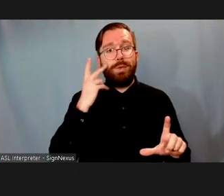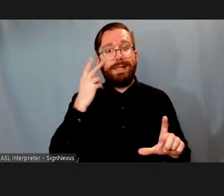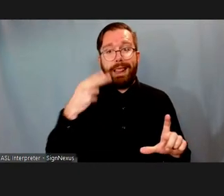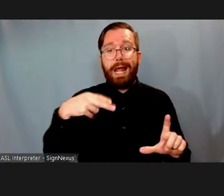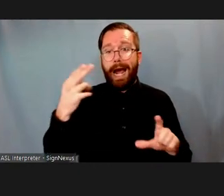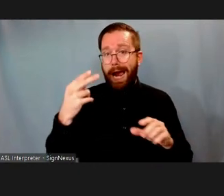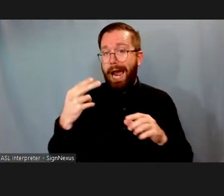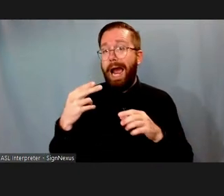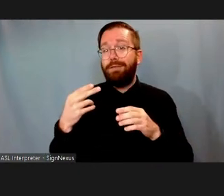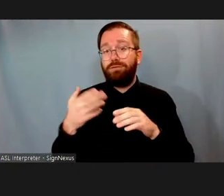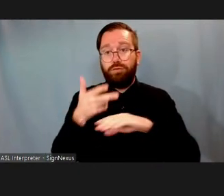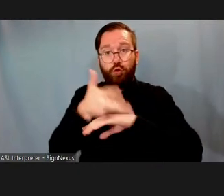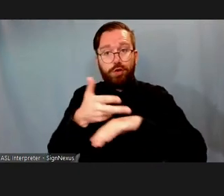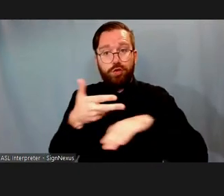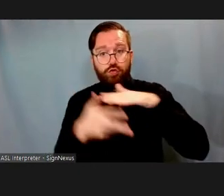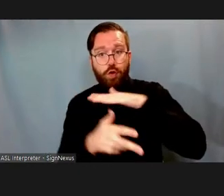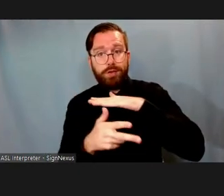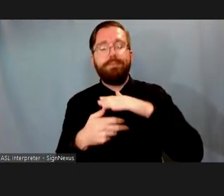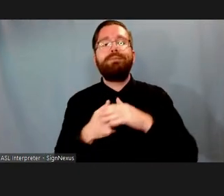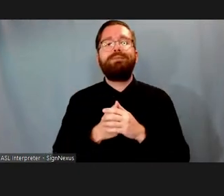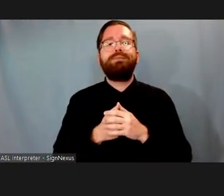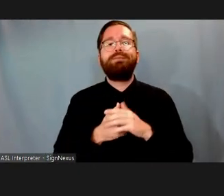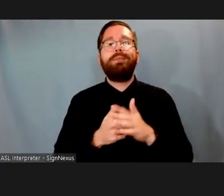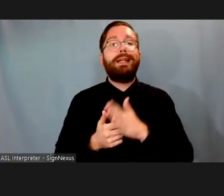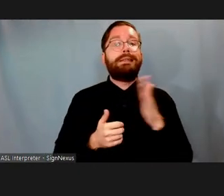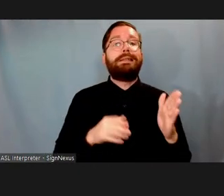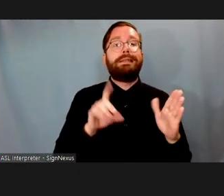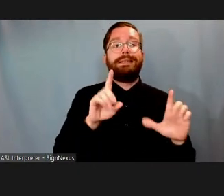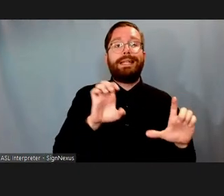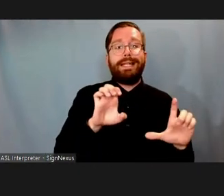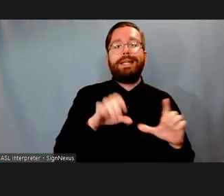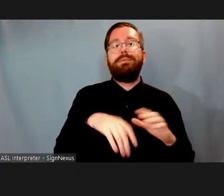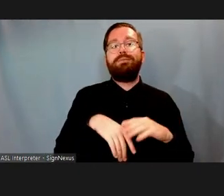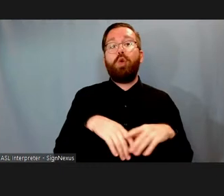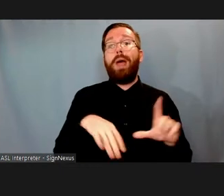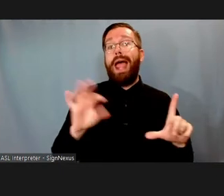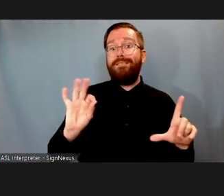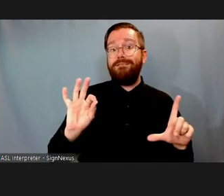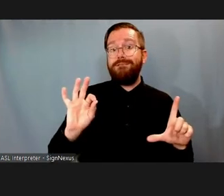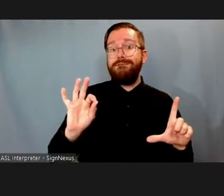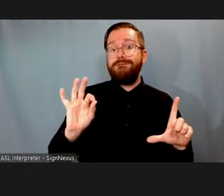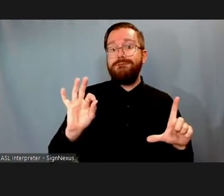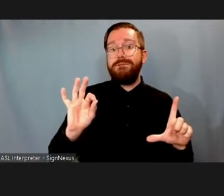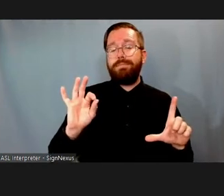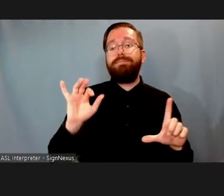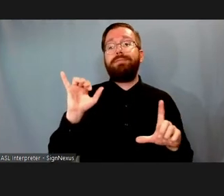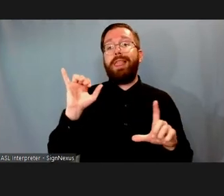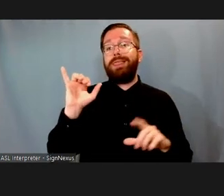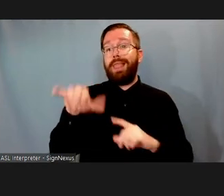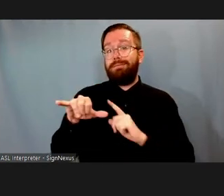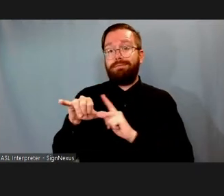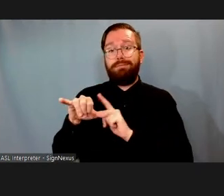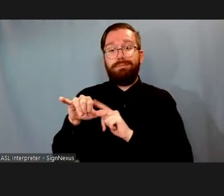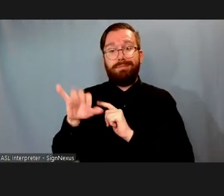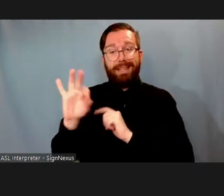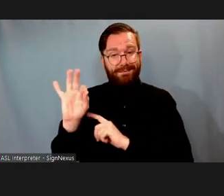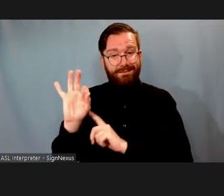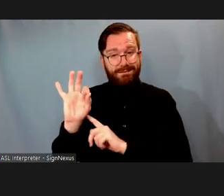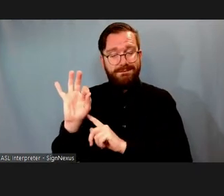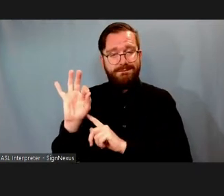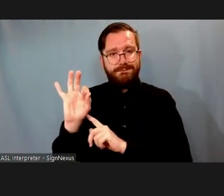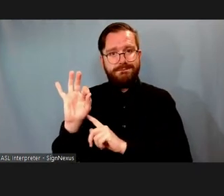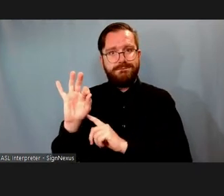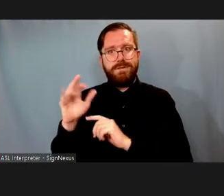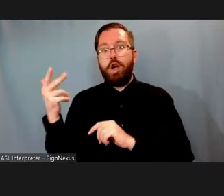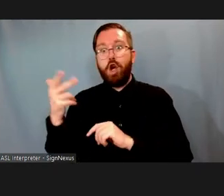tunnels that enter into the central business district and in f vehicles using all of the toll facilities that